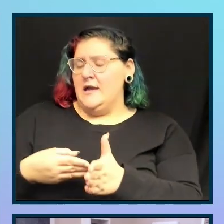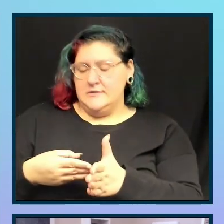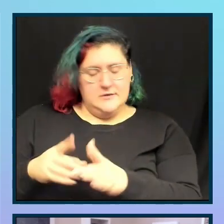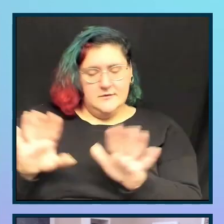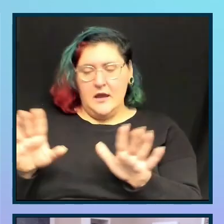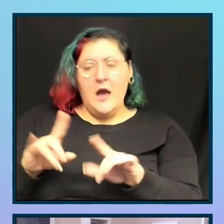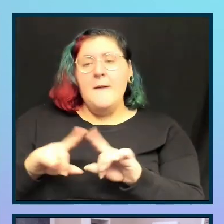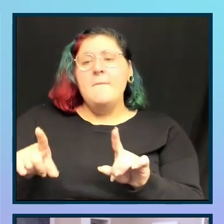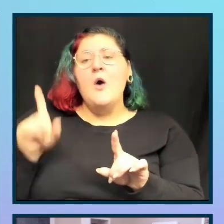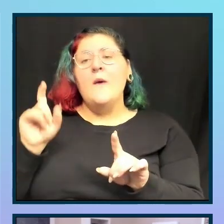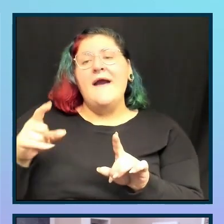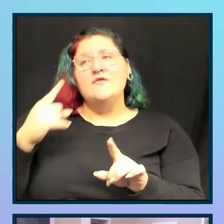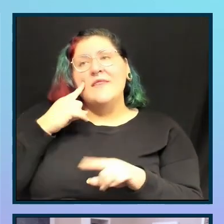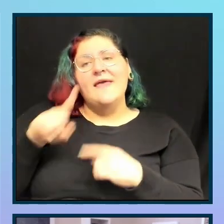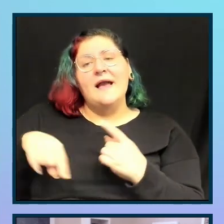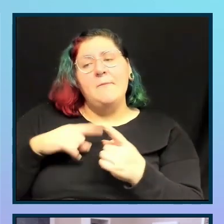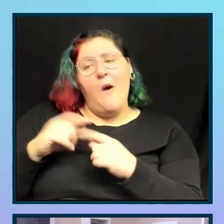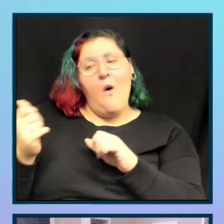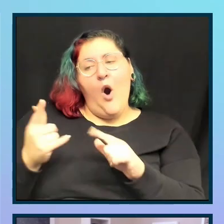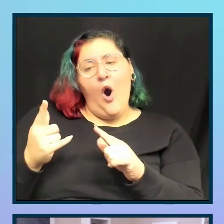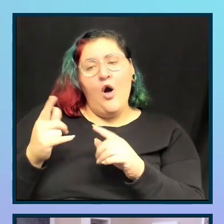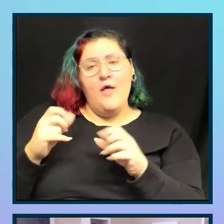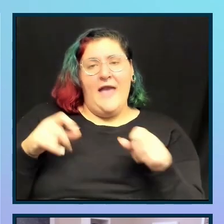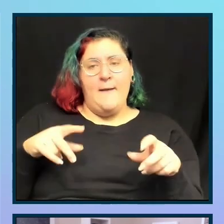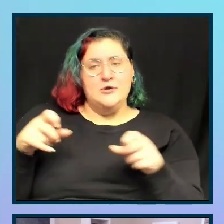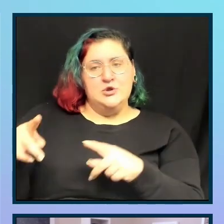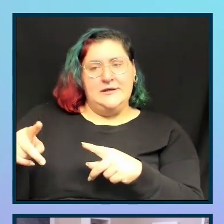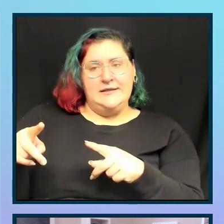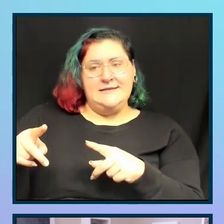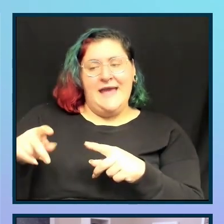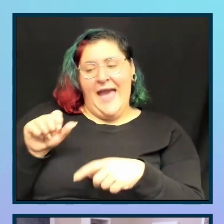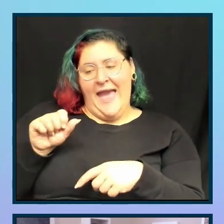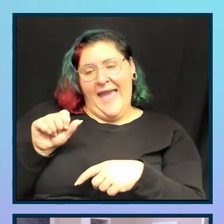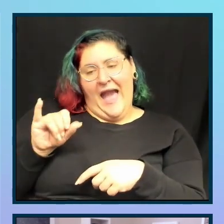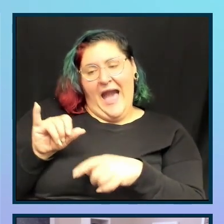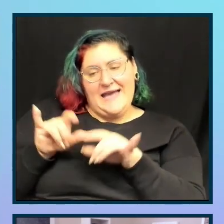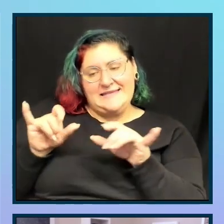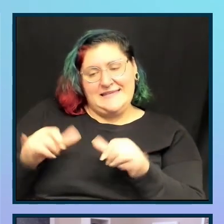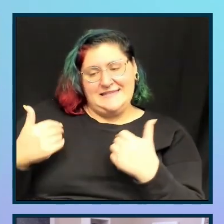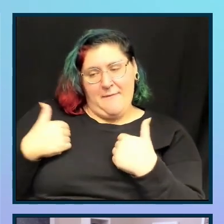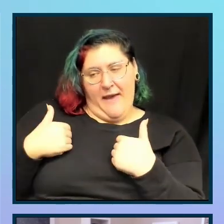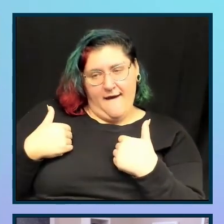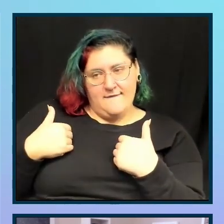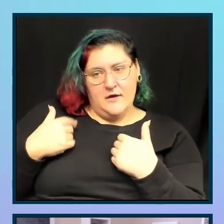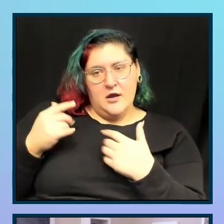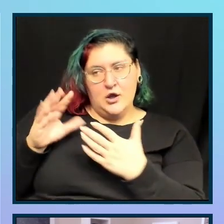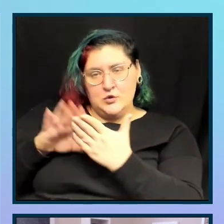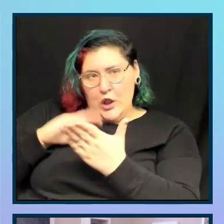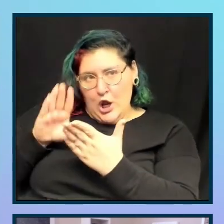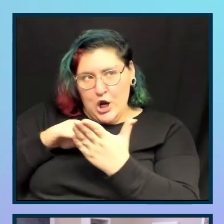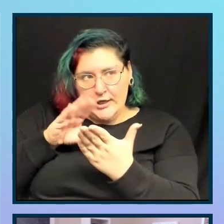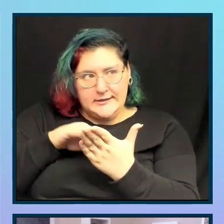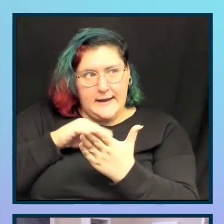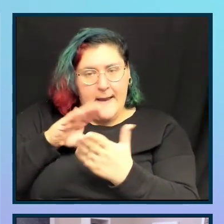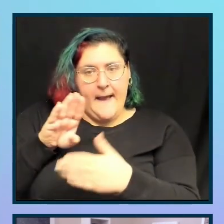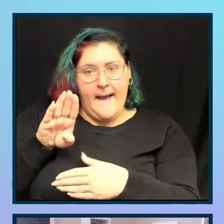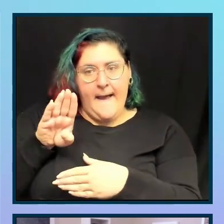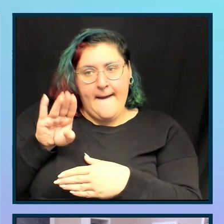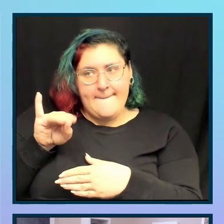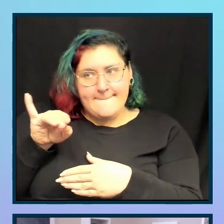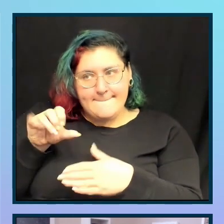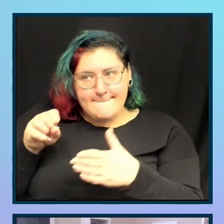systems can pick up on and can learn biases from other pieces of